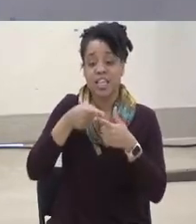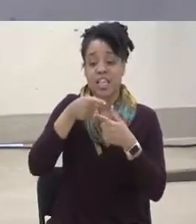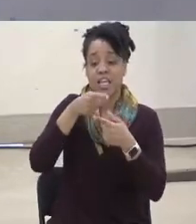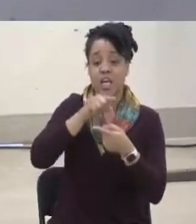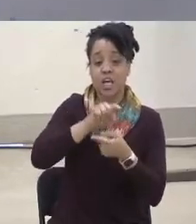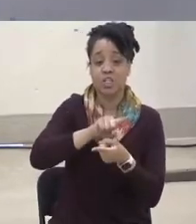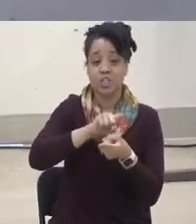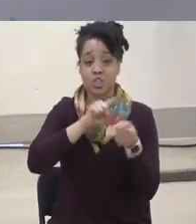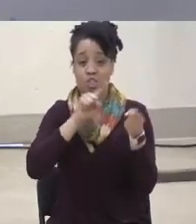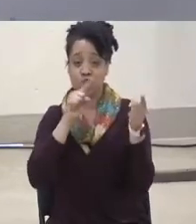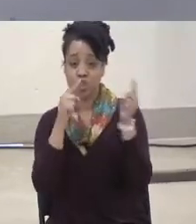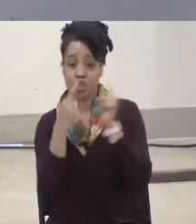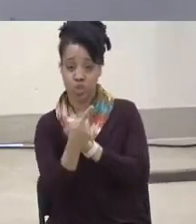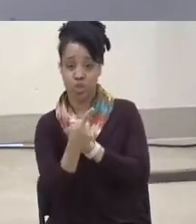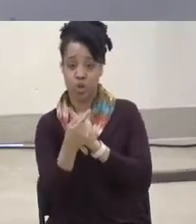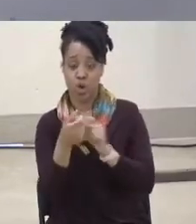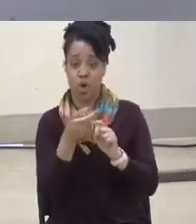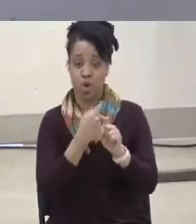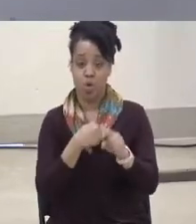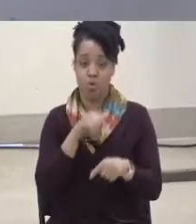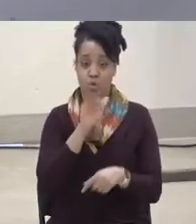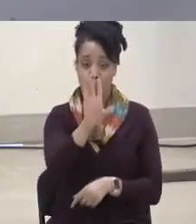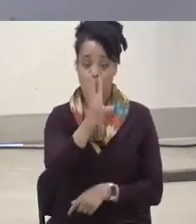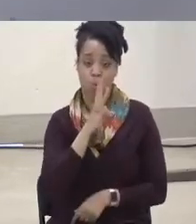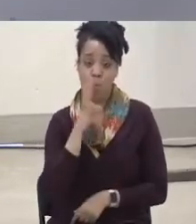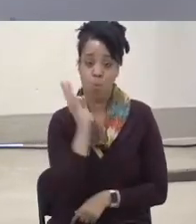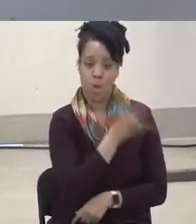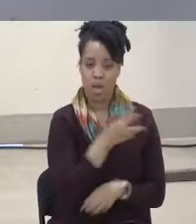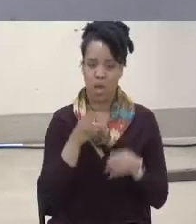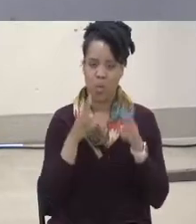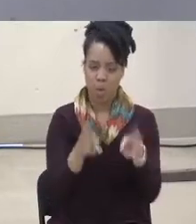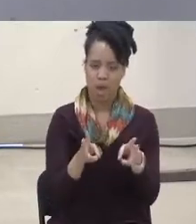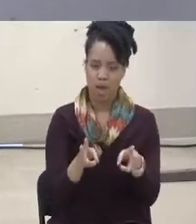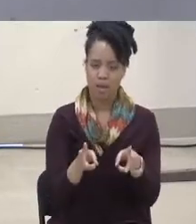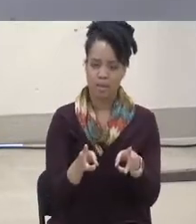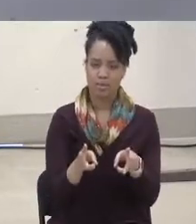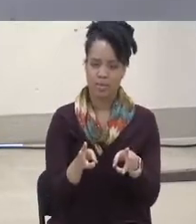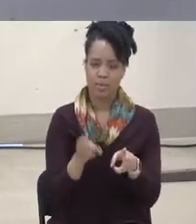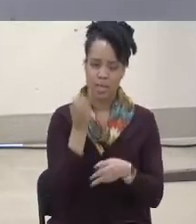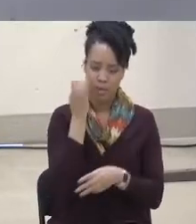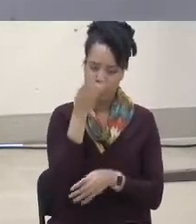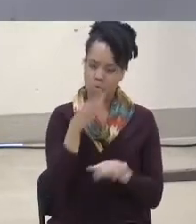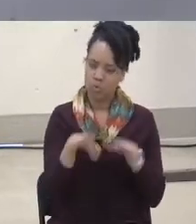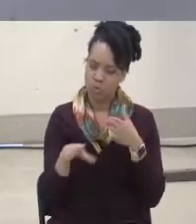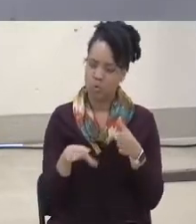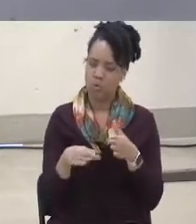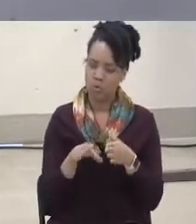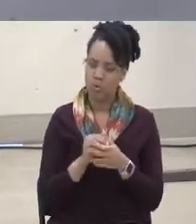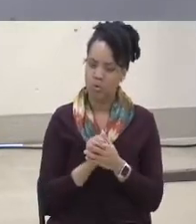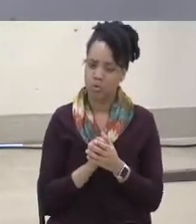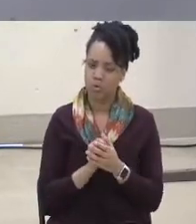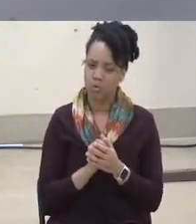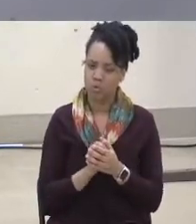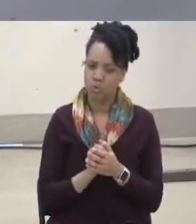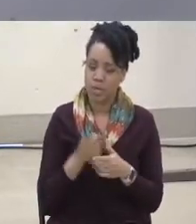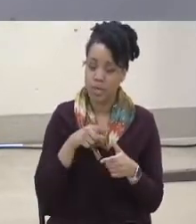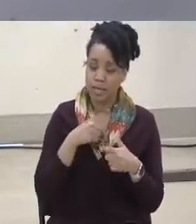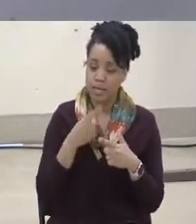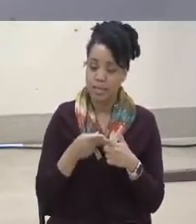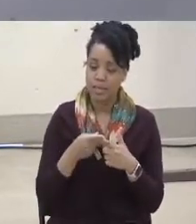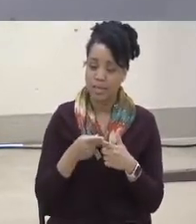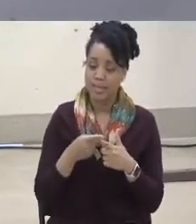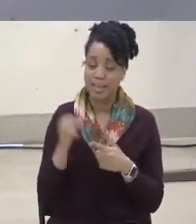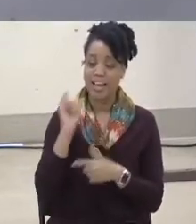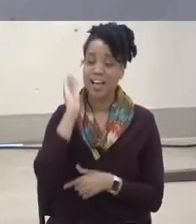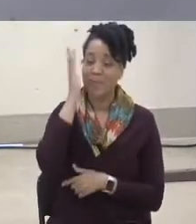se conviertan de sus malos caminos. He said, if you do these, Y él dice, si tú haces estos, he said, then I will